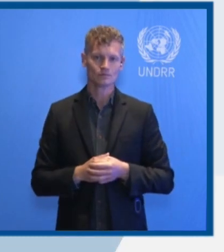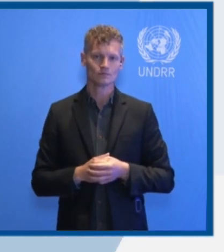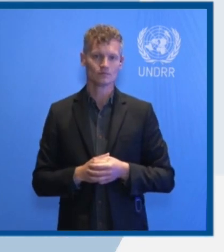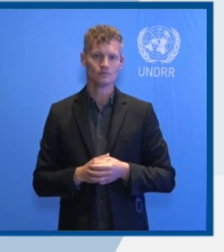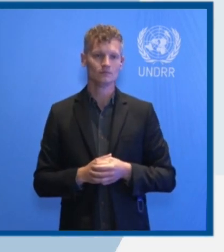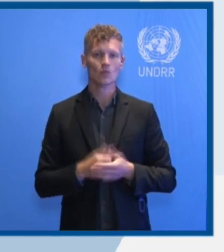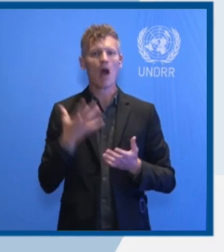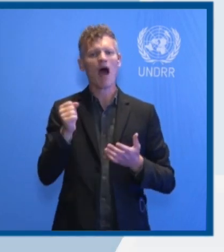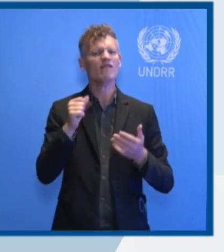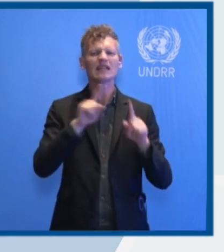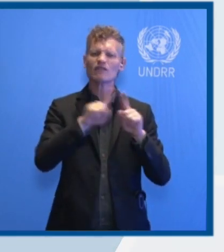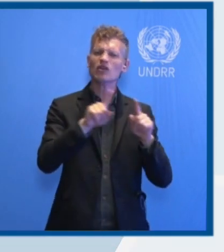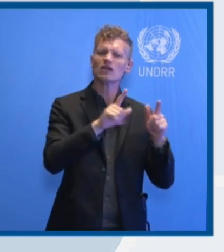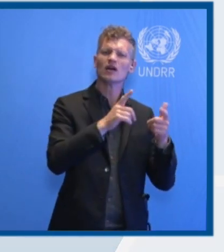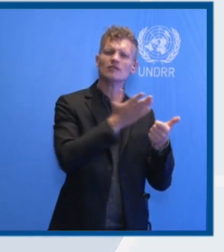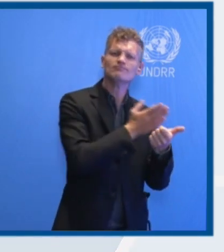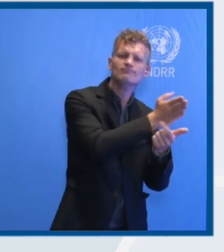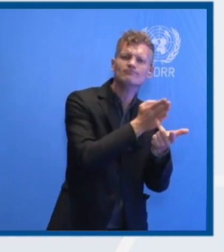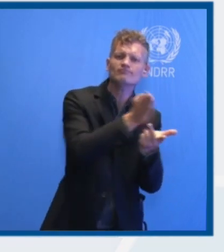require that we do have a systemic